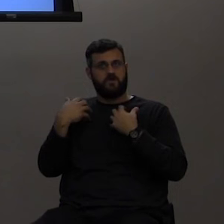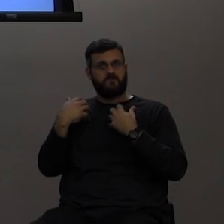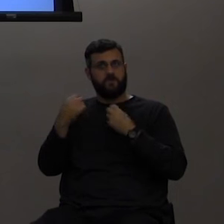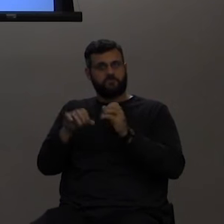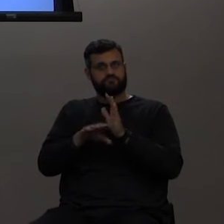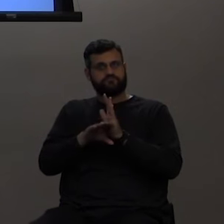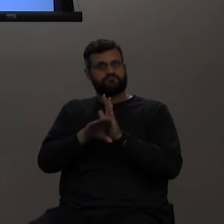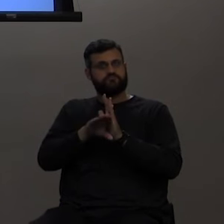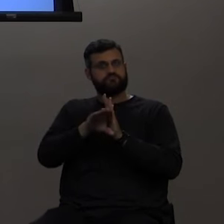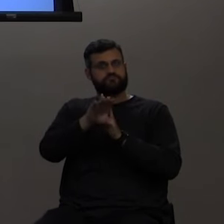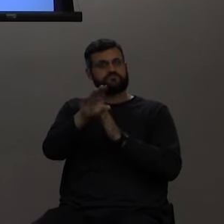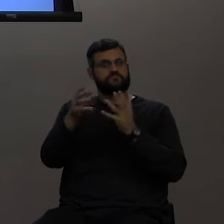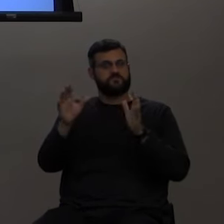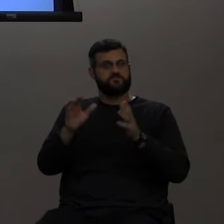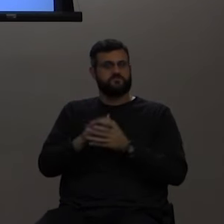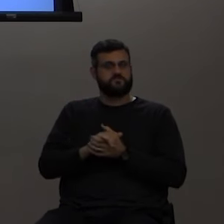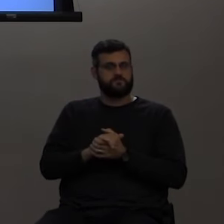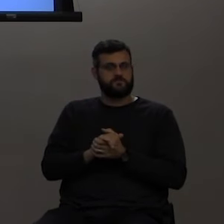has recovered from the recession.